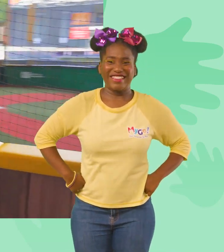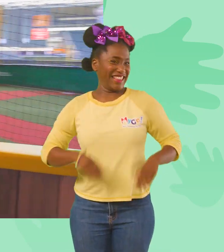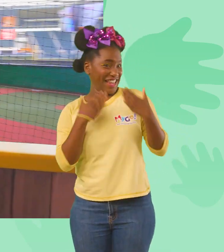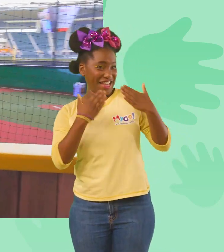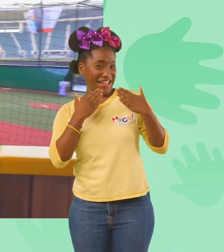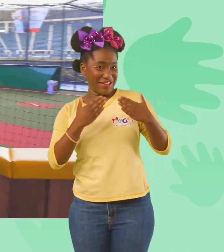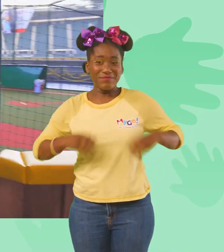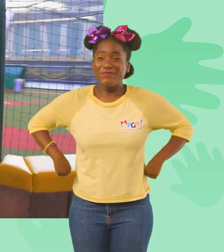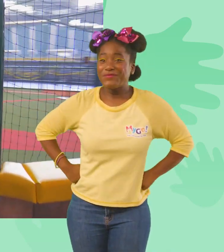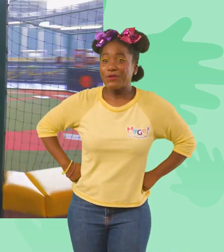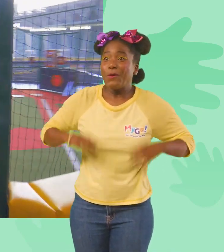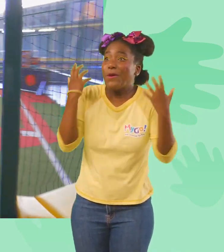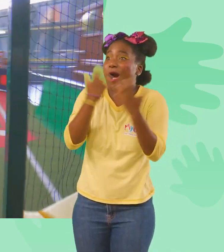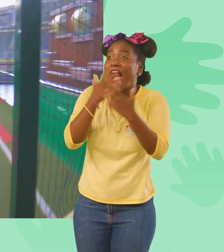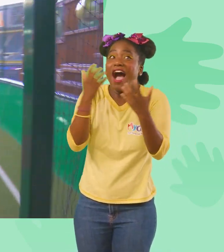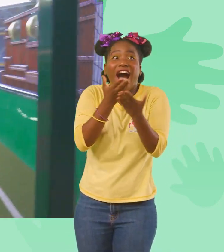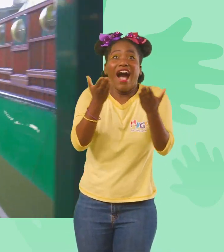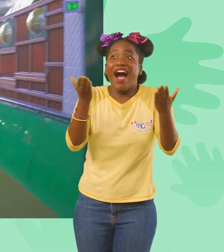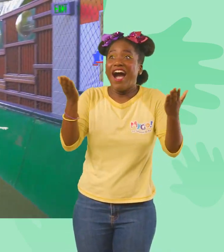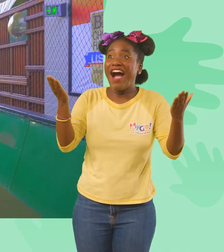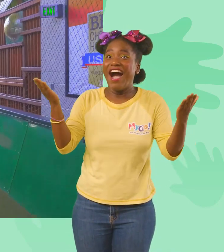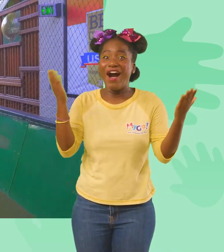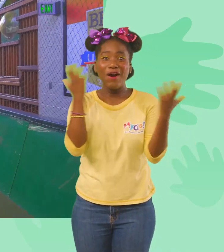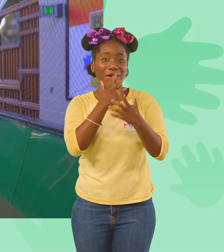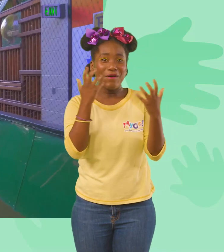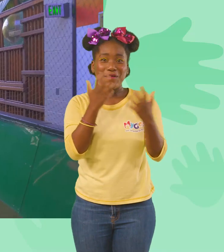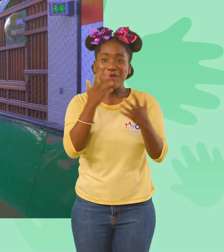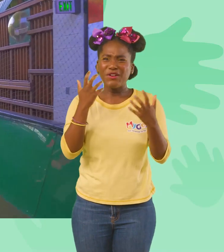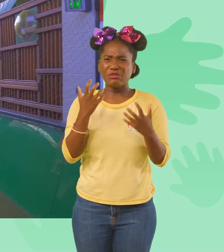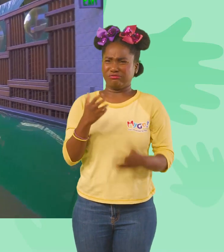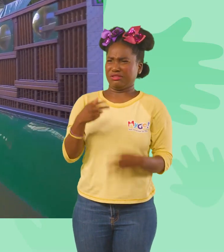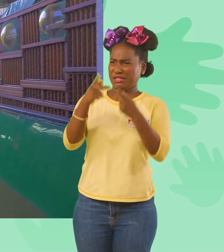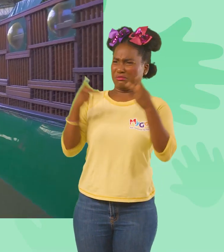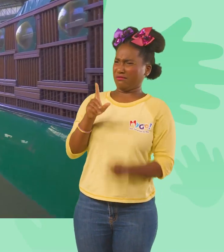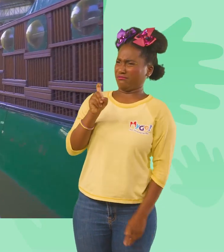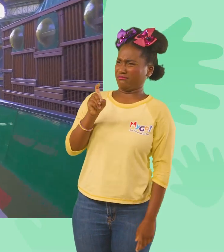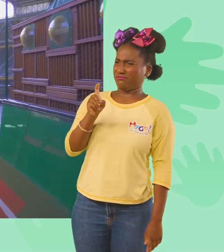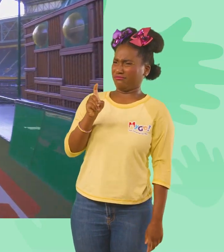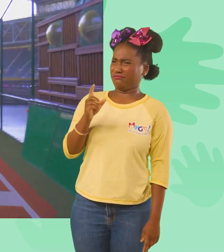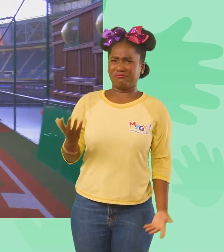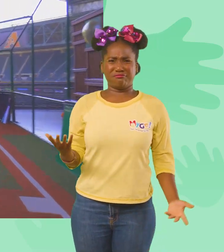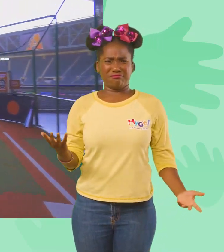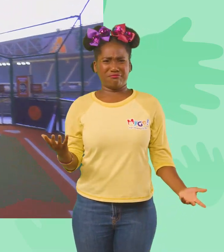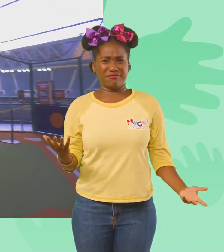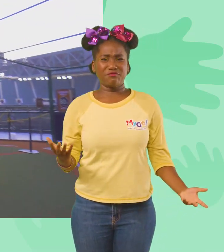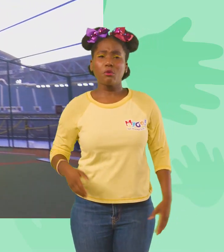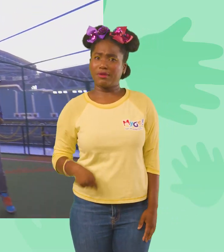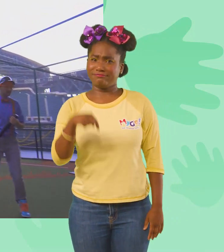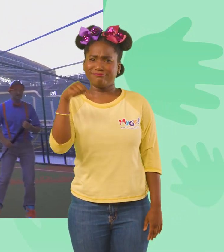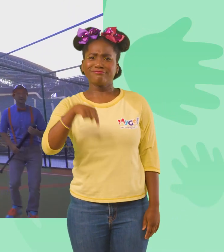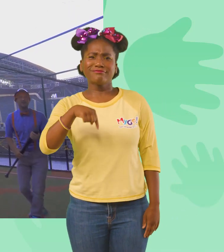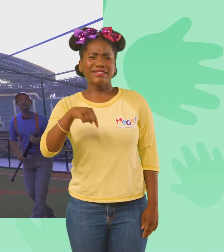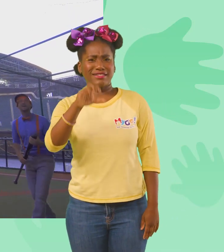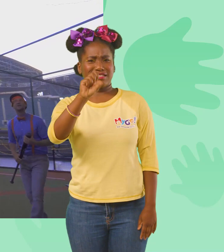Thank you. Whoa. Whoa, what is this place? Well, Blippi, this is